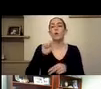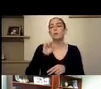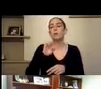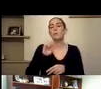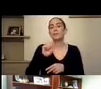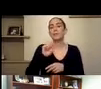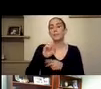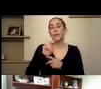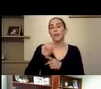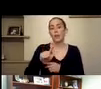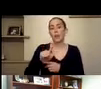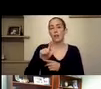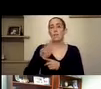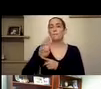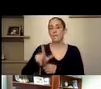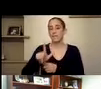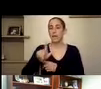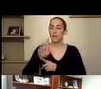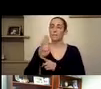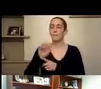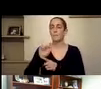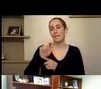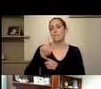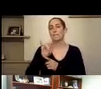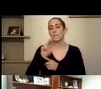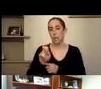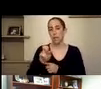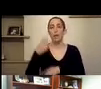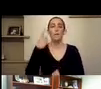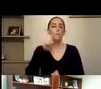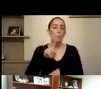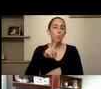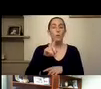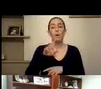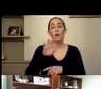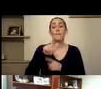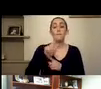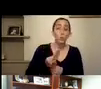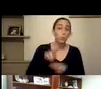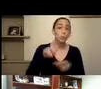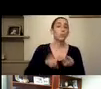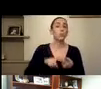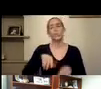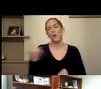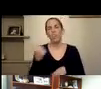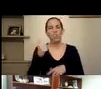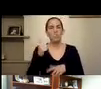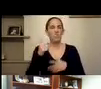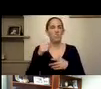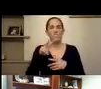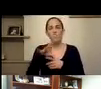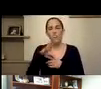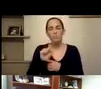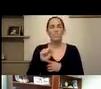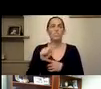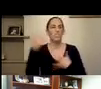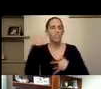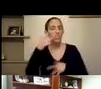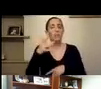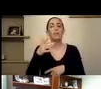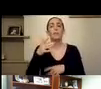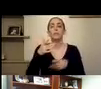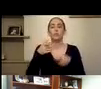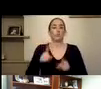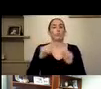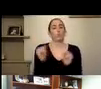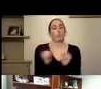of infections due to influenza, pneumonia, and other viruses every winter season. This in 2018 was a particularly bad